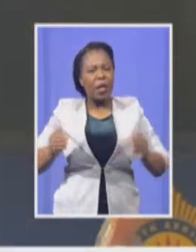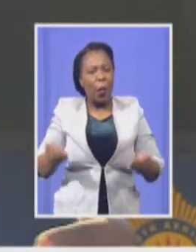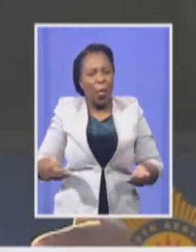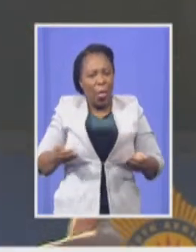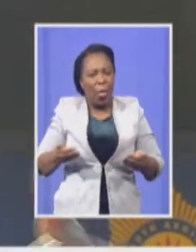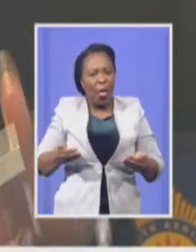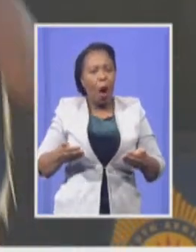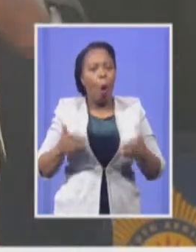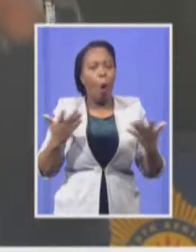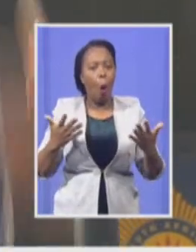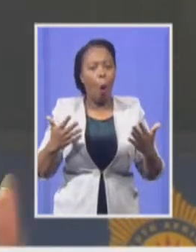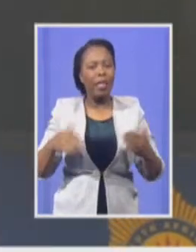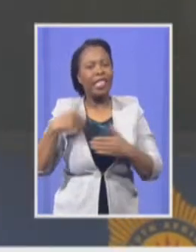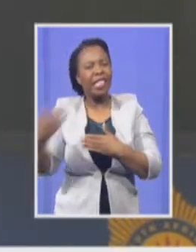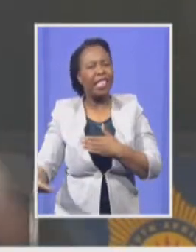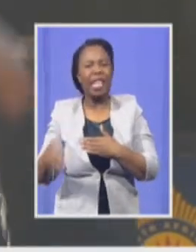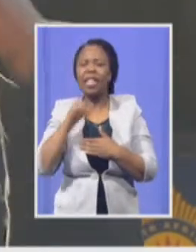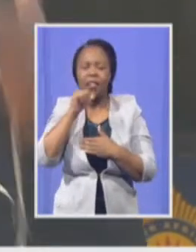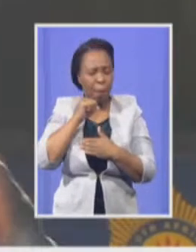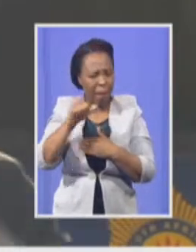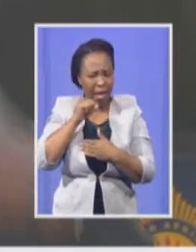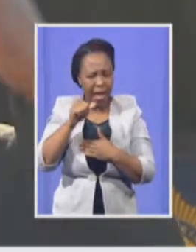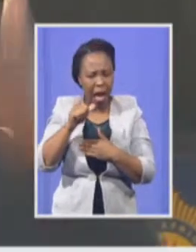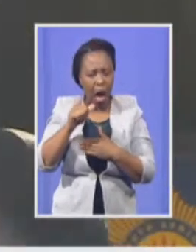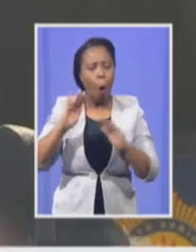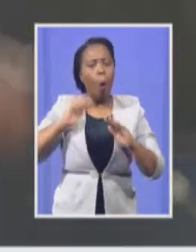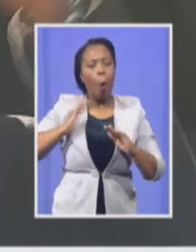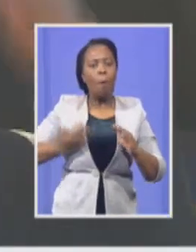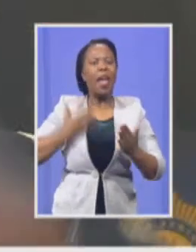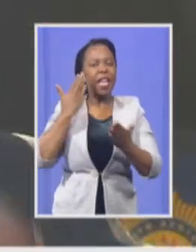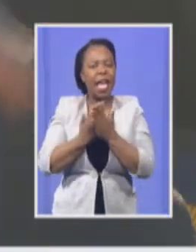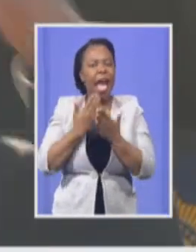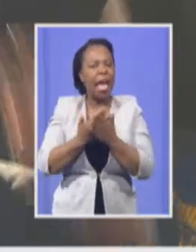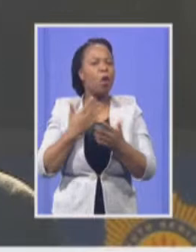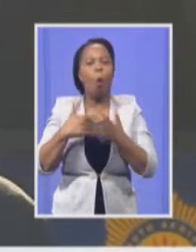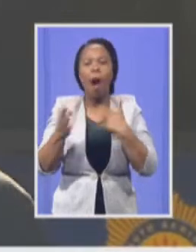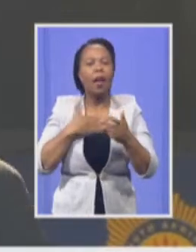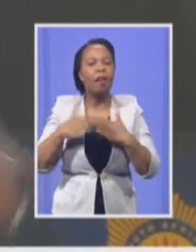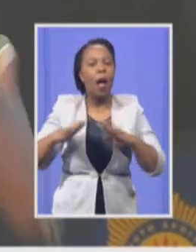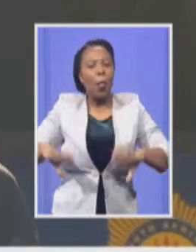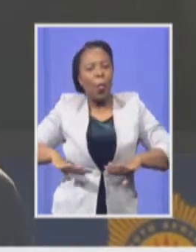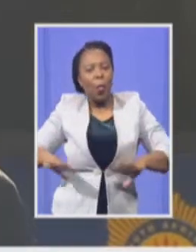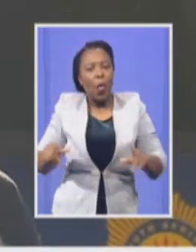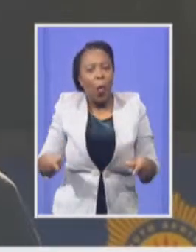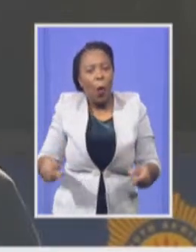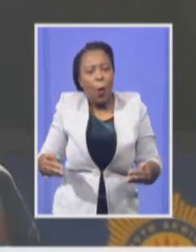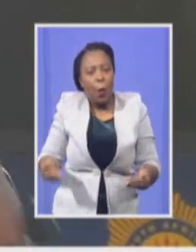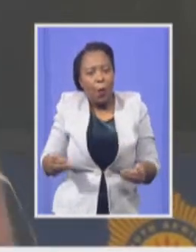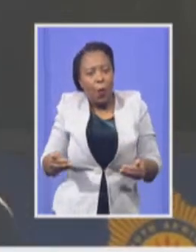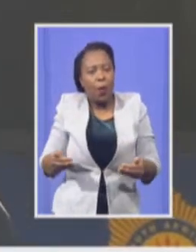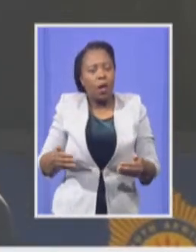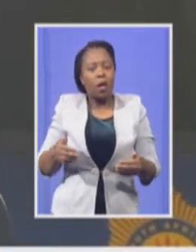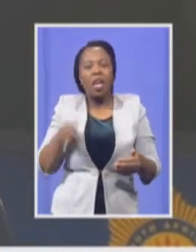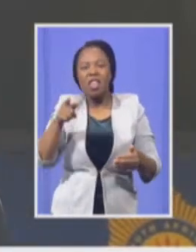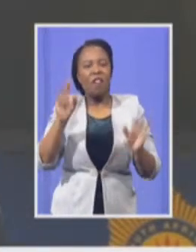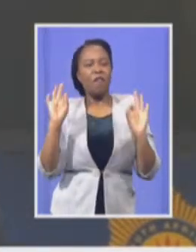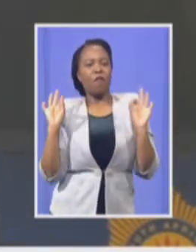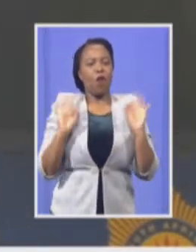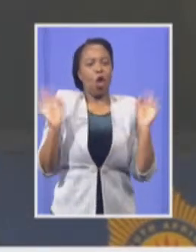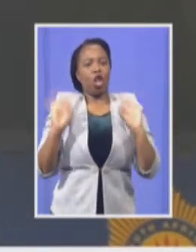side yini. Amantombazane anelungelo lokugqoka iketi afuna ukuyigqoka amaphoyisa kona ama-fashion